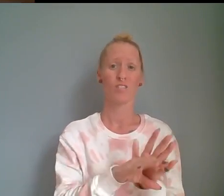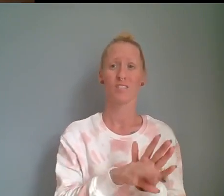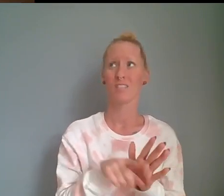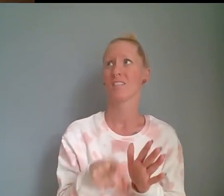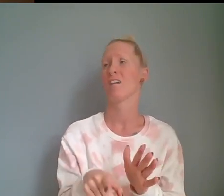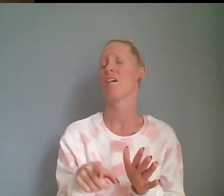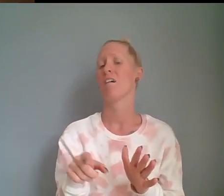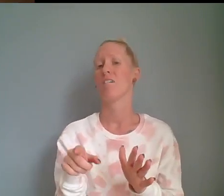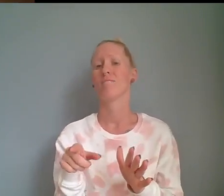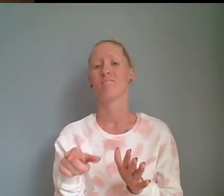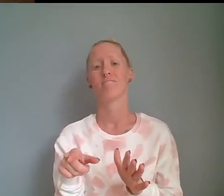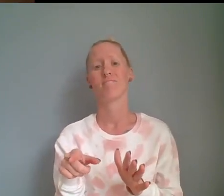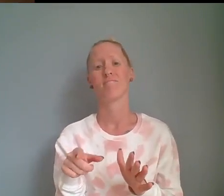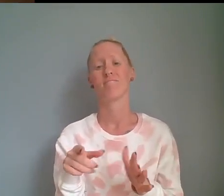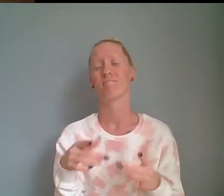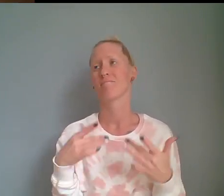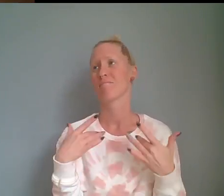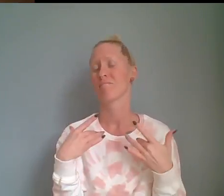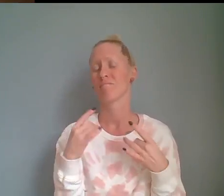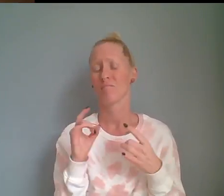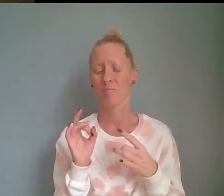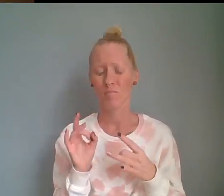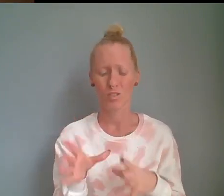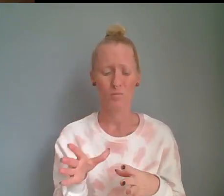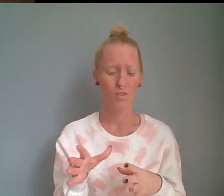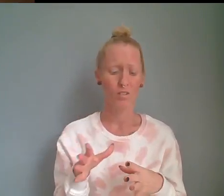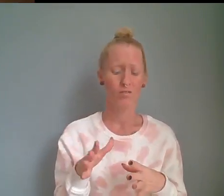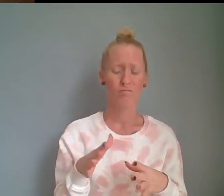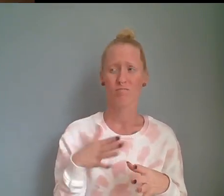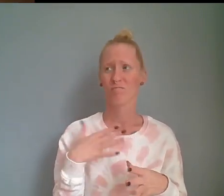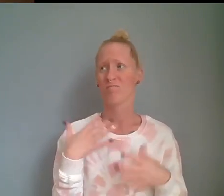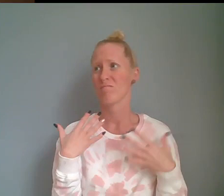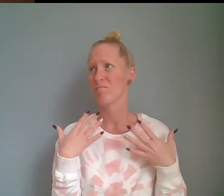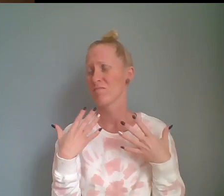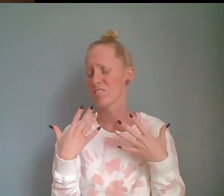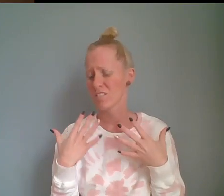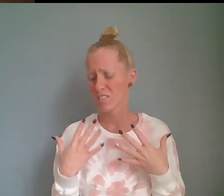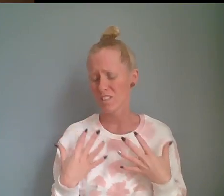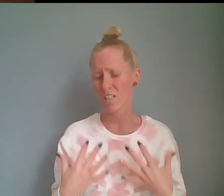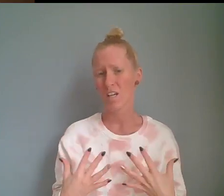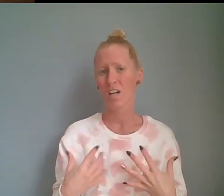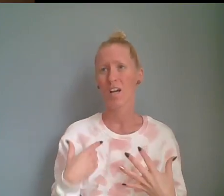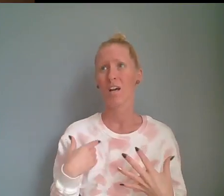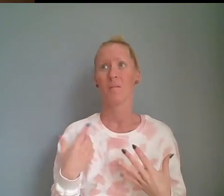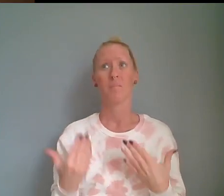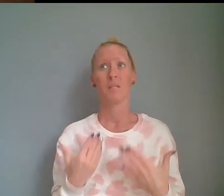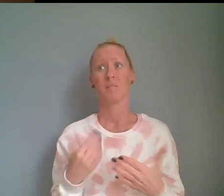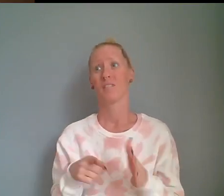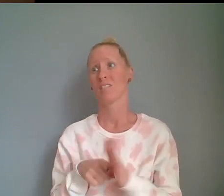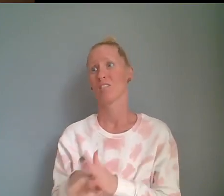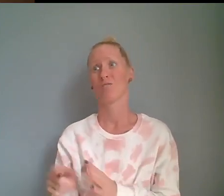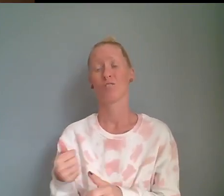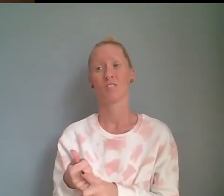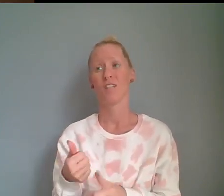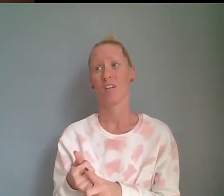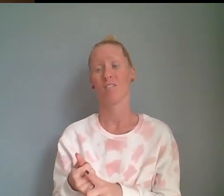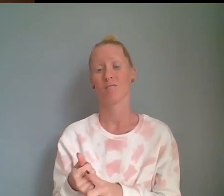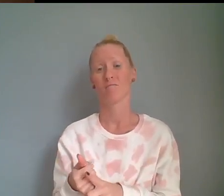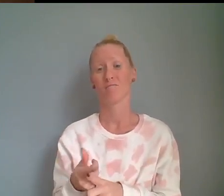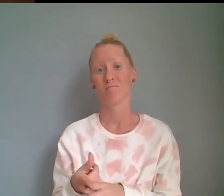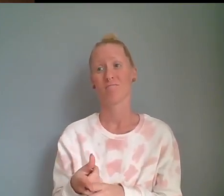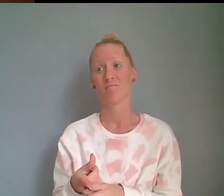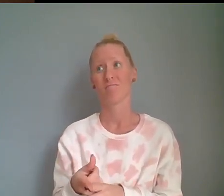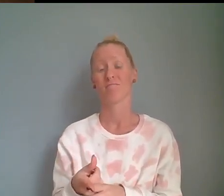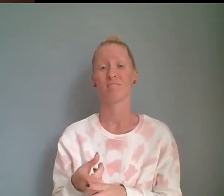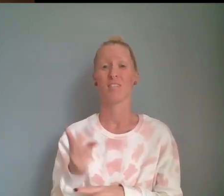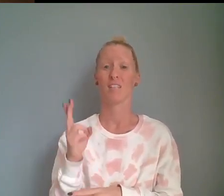being. You're unhappy, you're sad, you may even feel so badly you want to kill yourself. And that very, very high